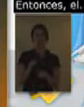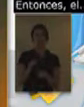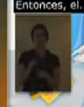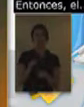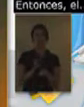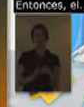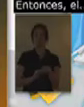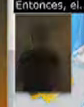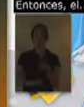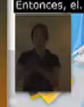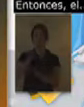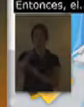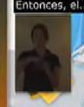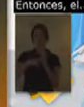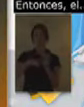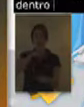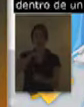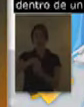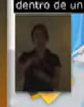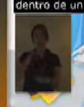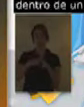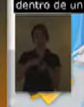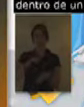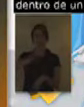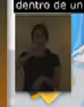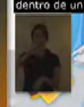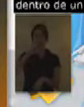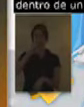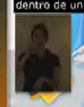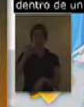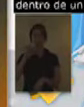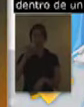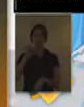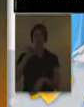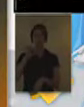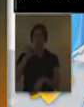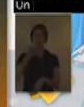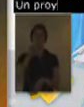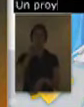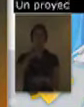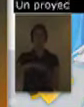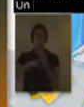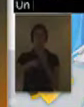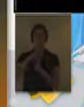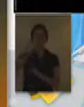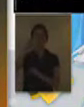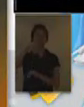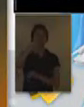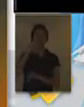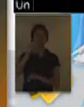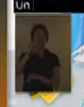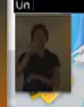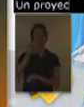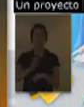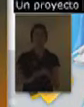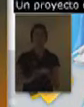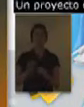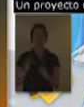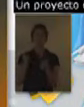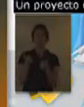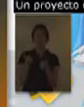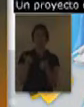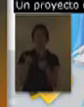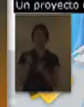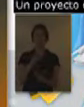the prototype was developed in Redis. This project was a Senate project